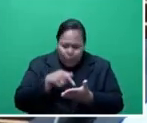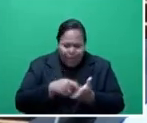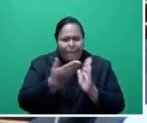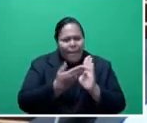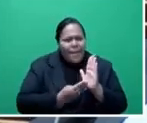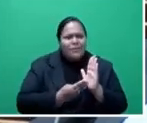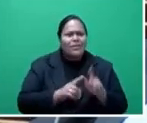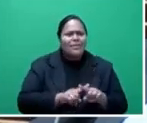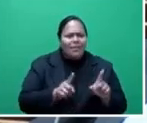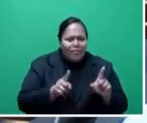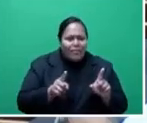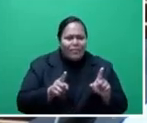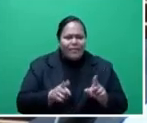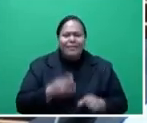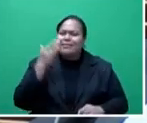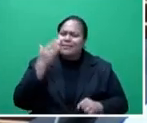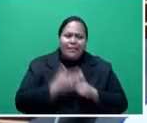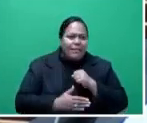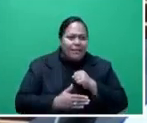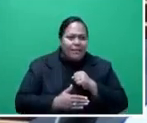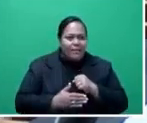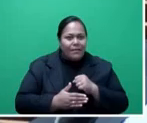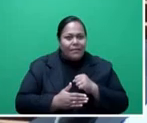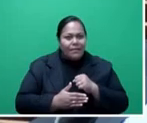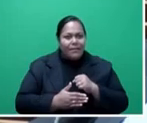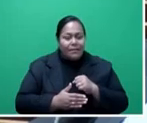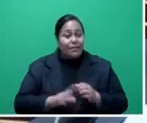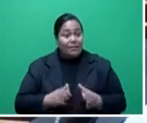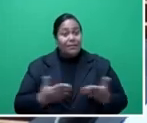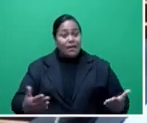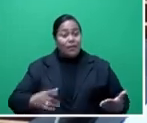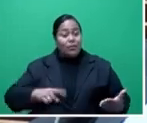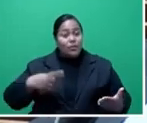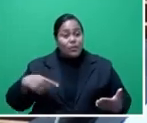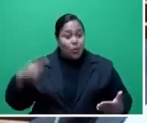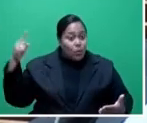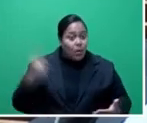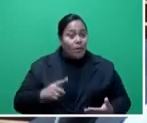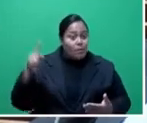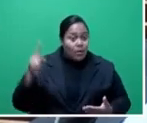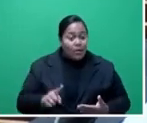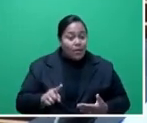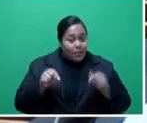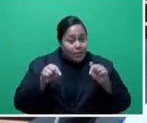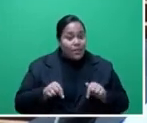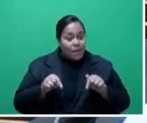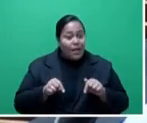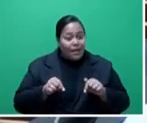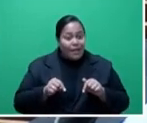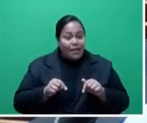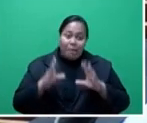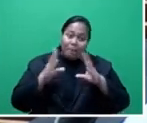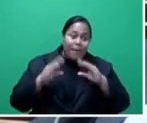Never. Never. And he still comes here, prophesizes about all of these things, and